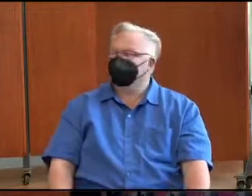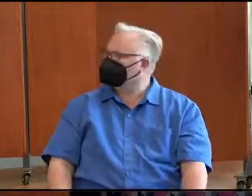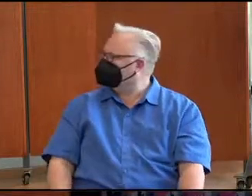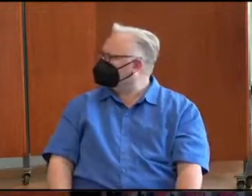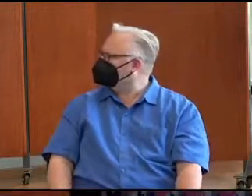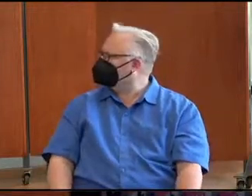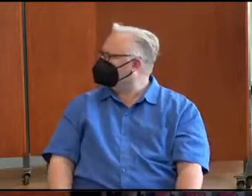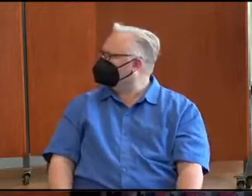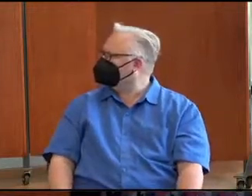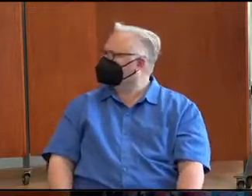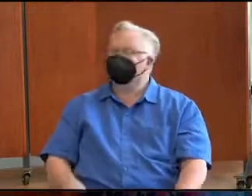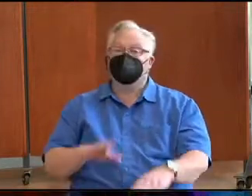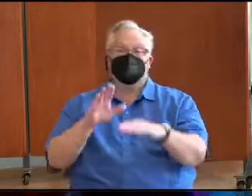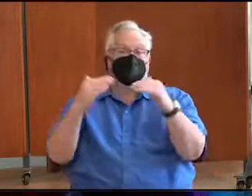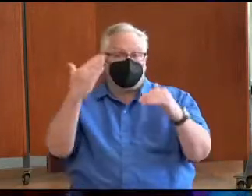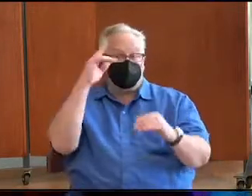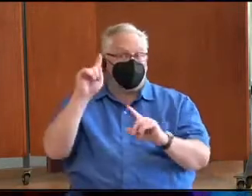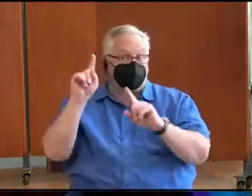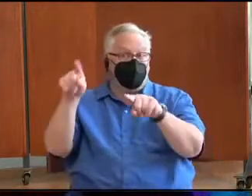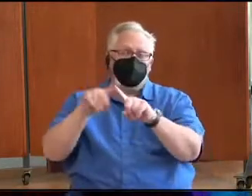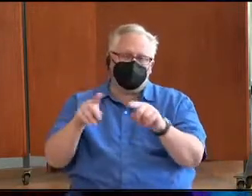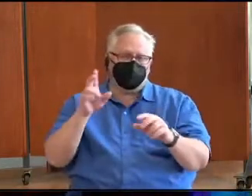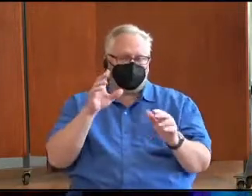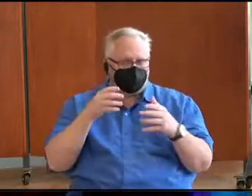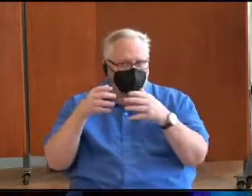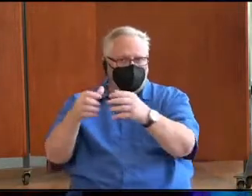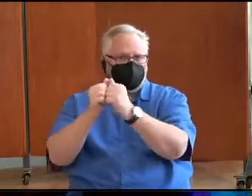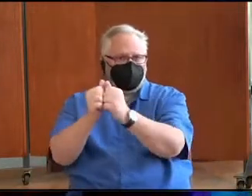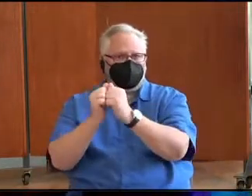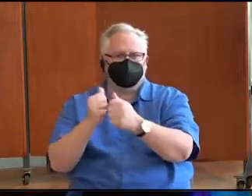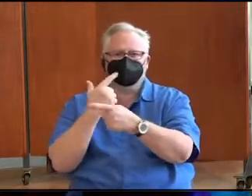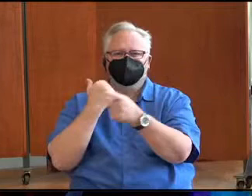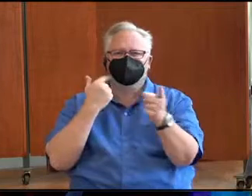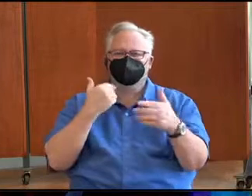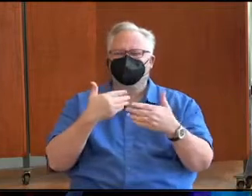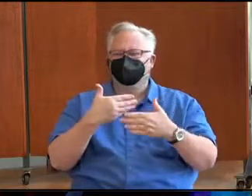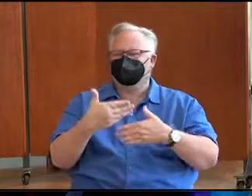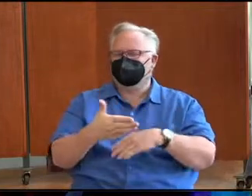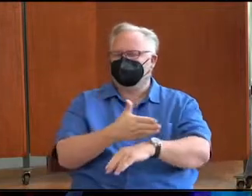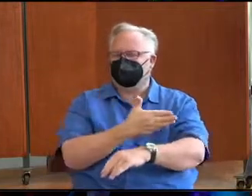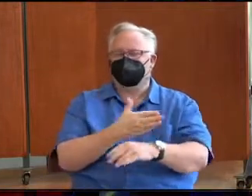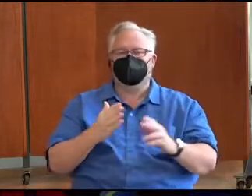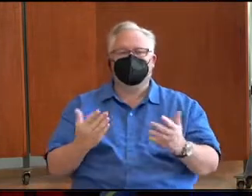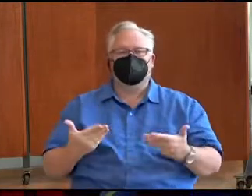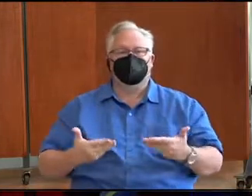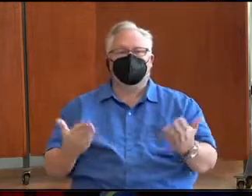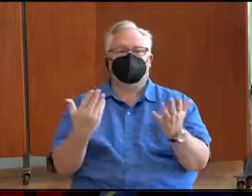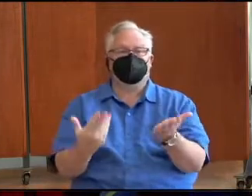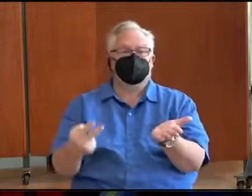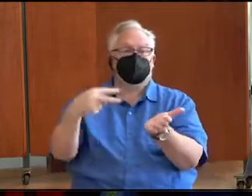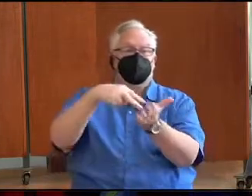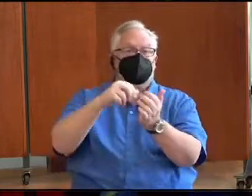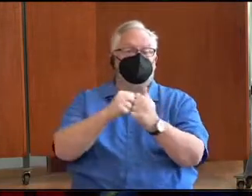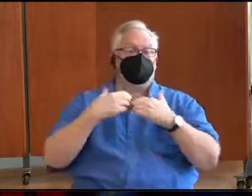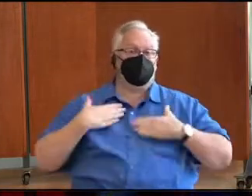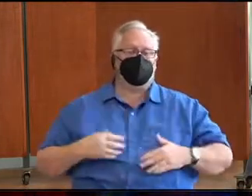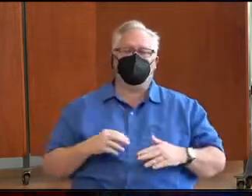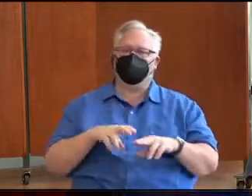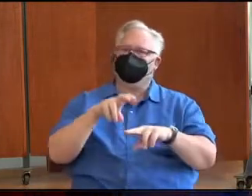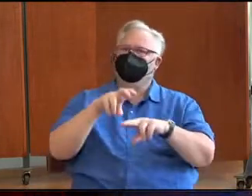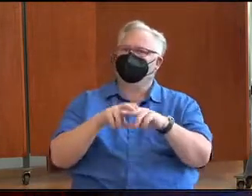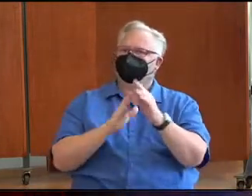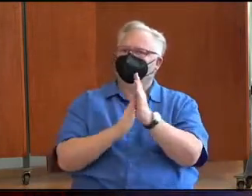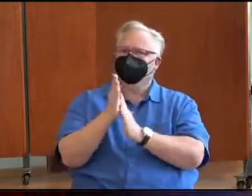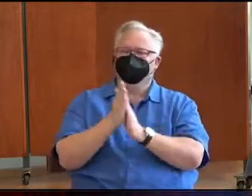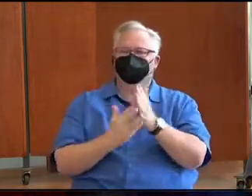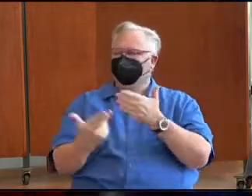Heaven knows where we are going, but we are going together. I invite you to rise in body or spirit and sing those words with us,